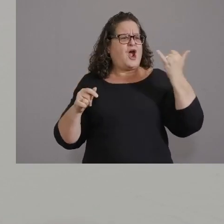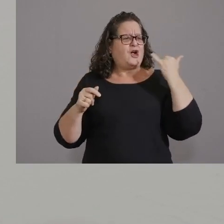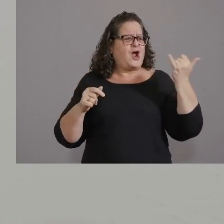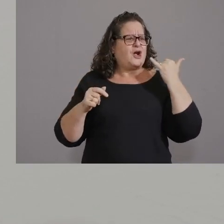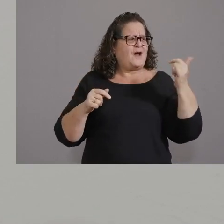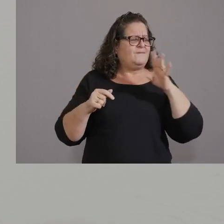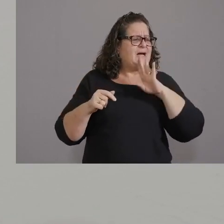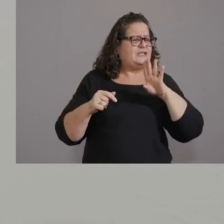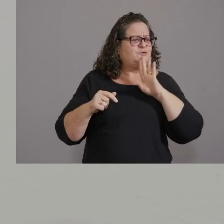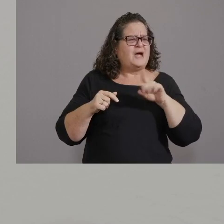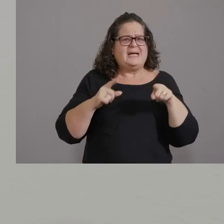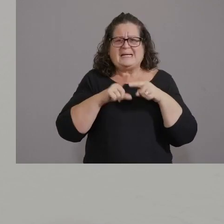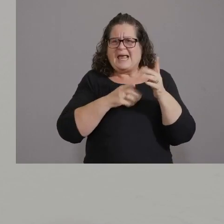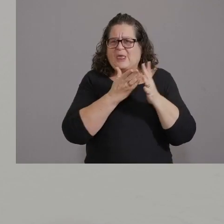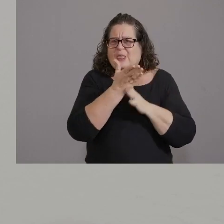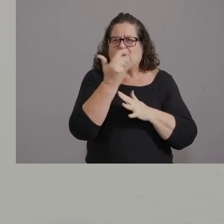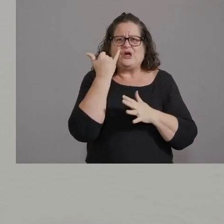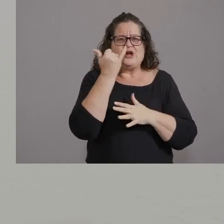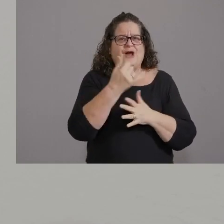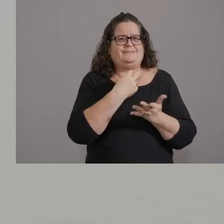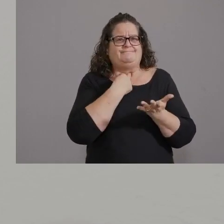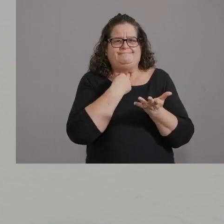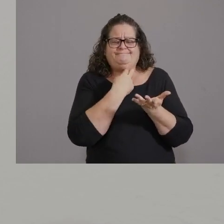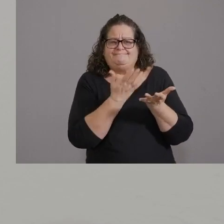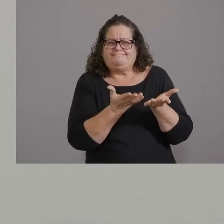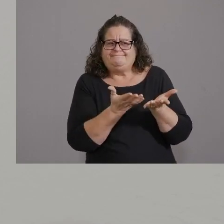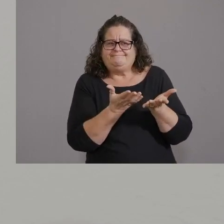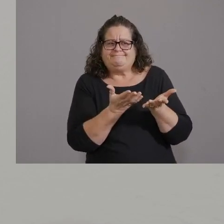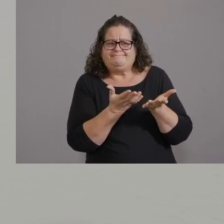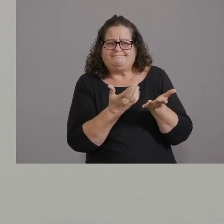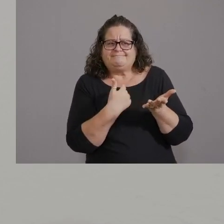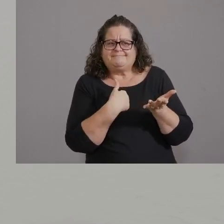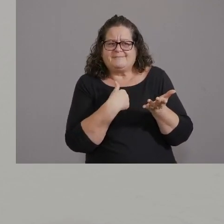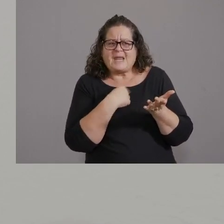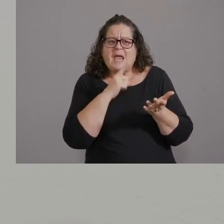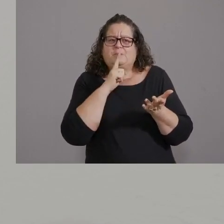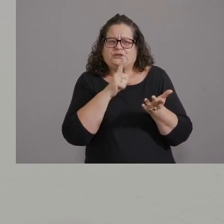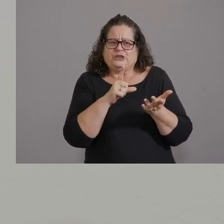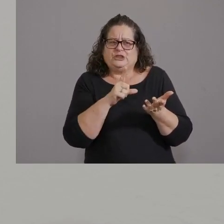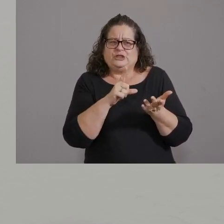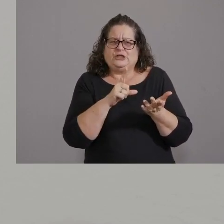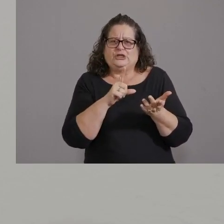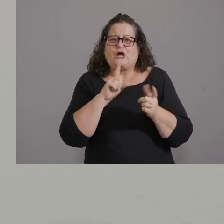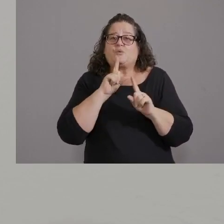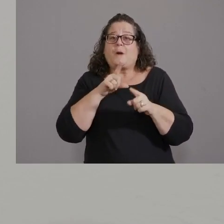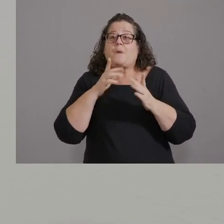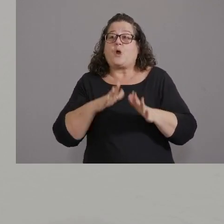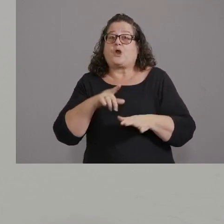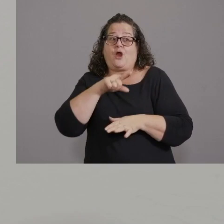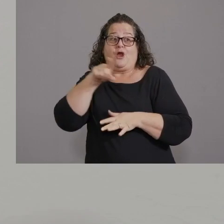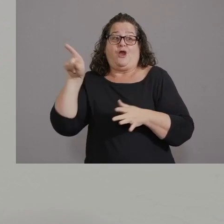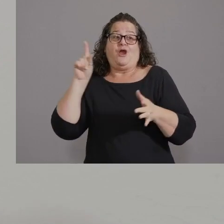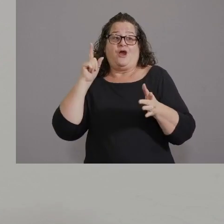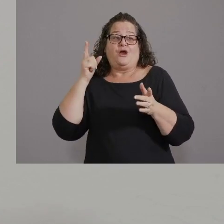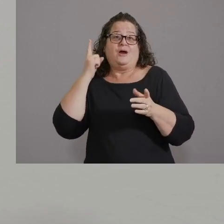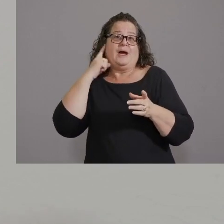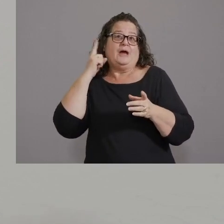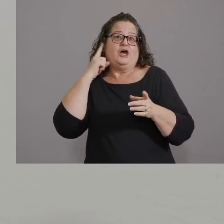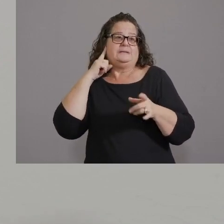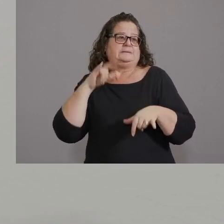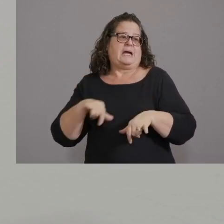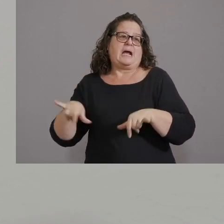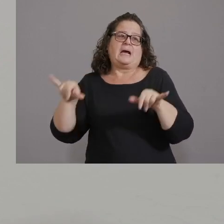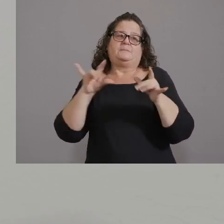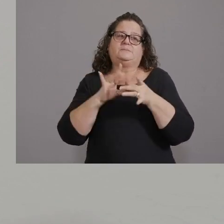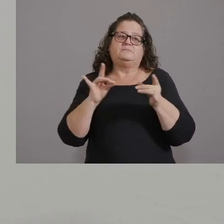But this is what I'm sure all of the reporters on this call are hearing to a varying degree, and that's there are elderly people